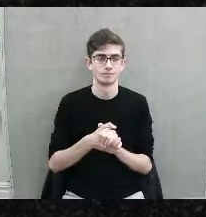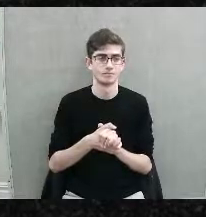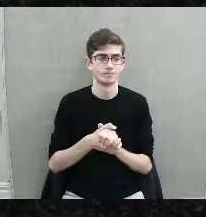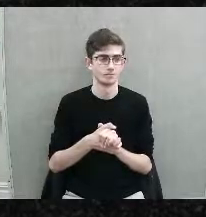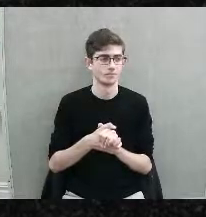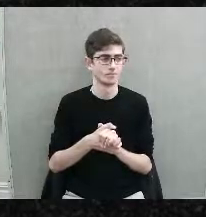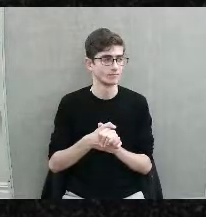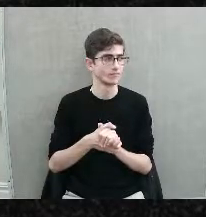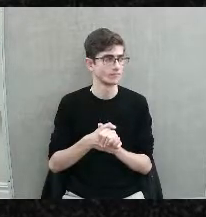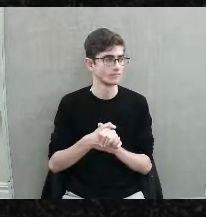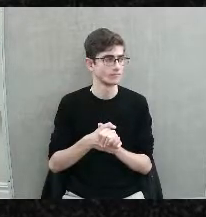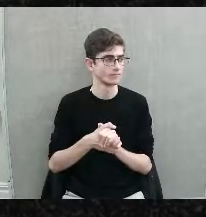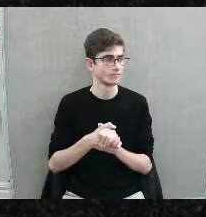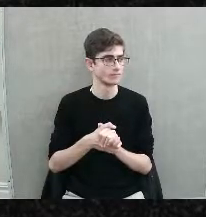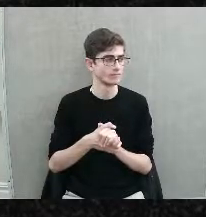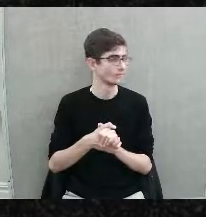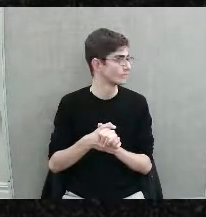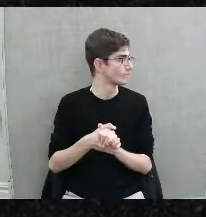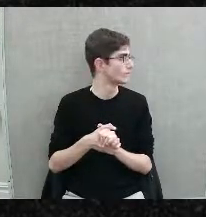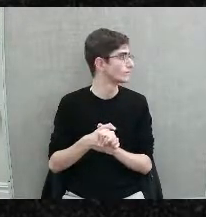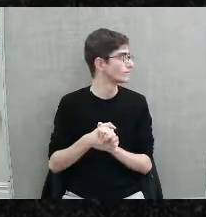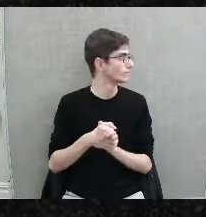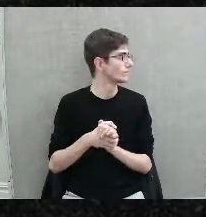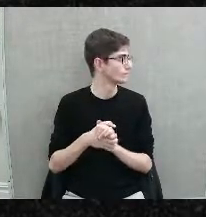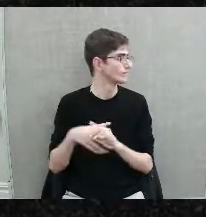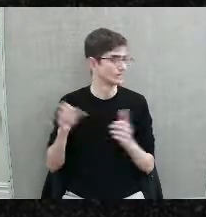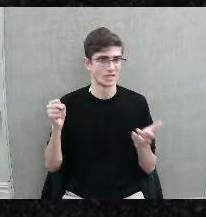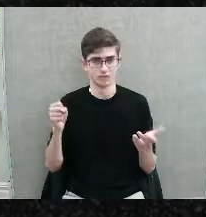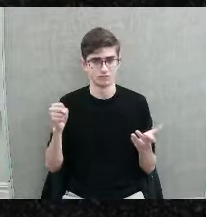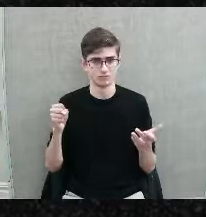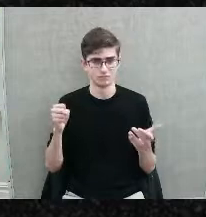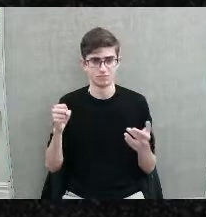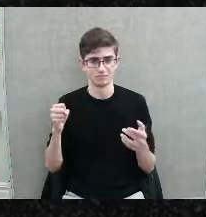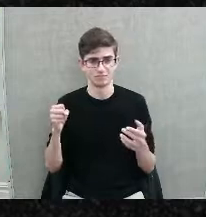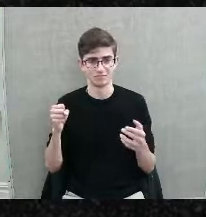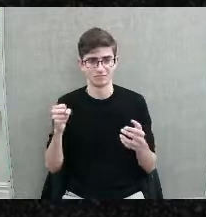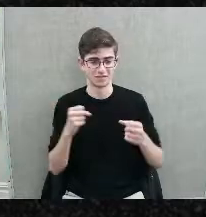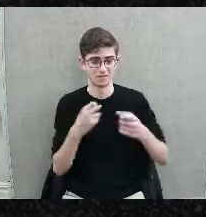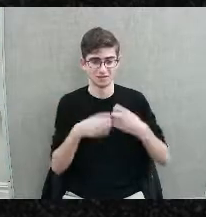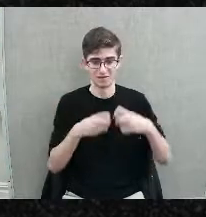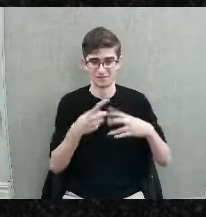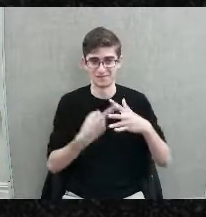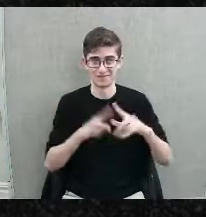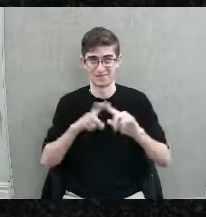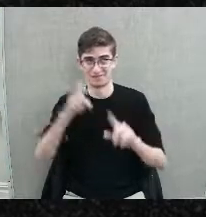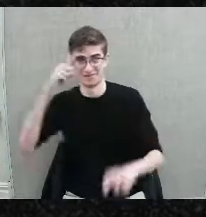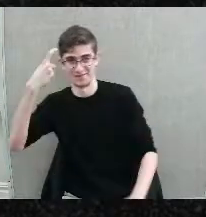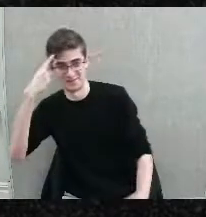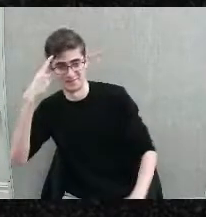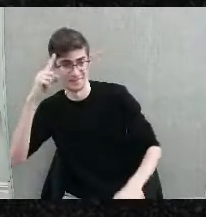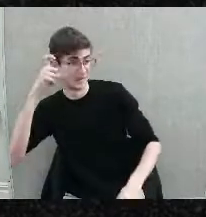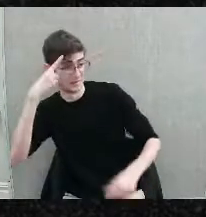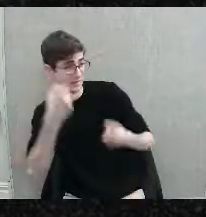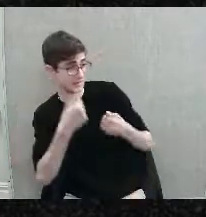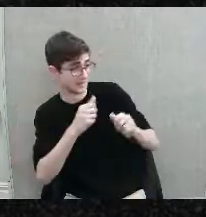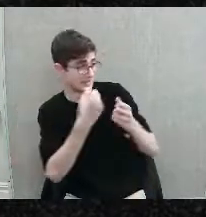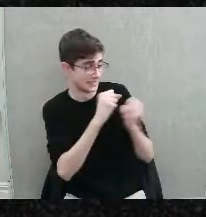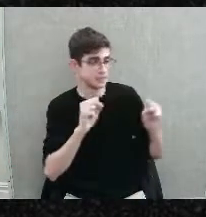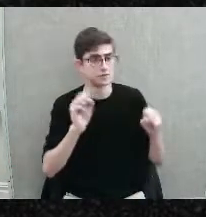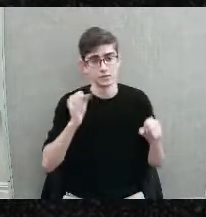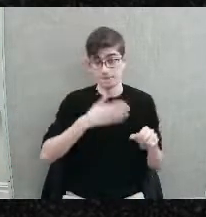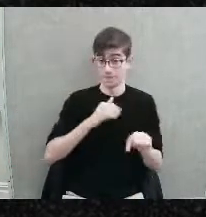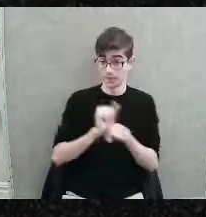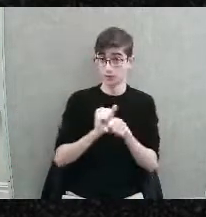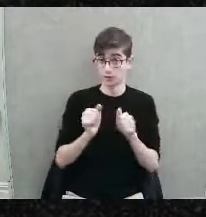the remedies reproduce the problem in the first place. And so, my own work that I've done with sex workers and